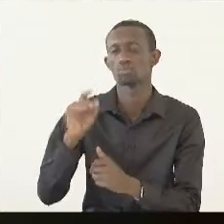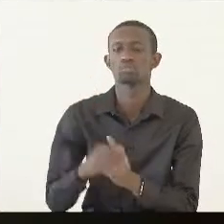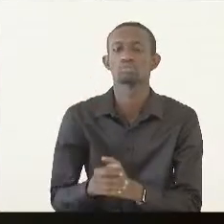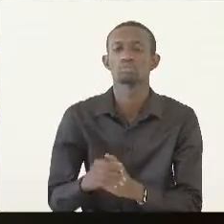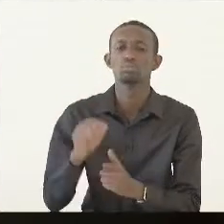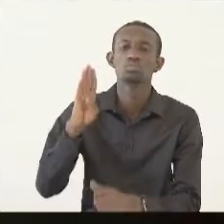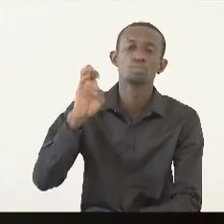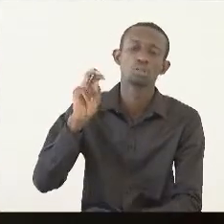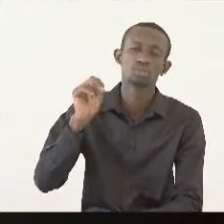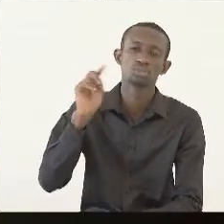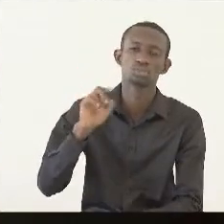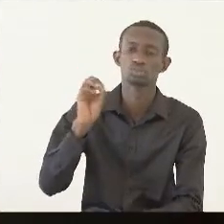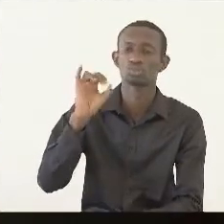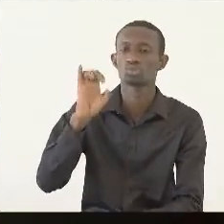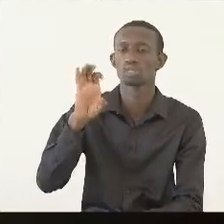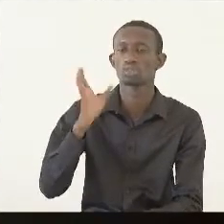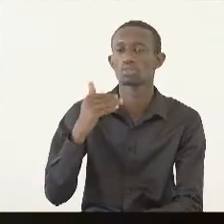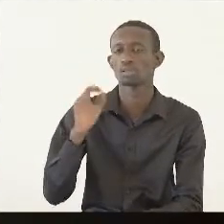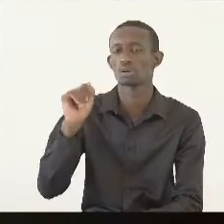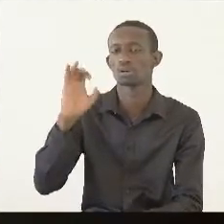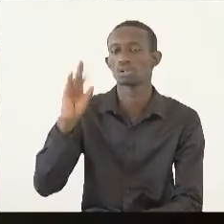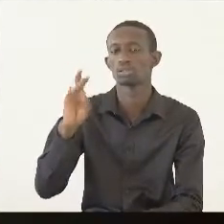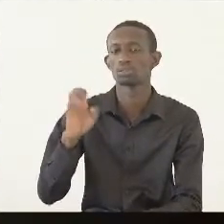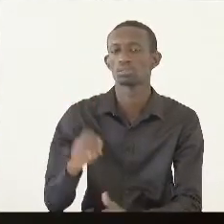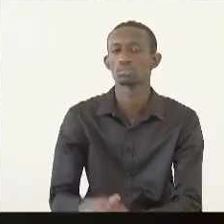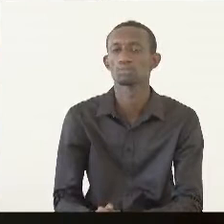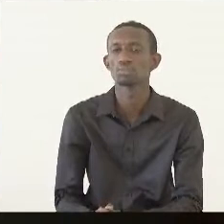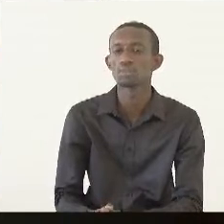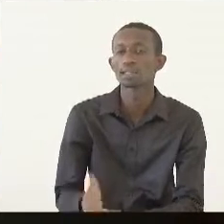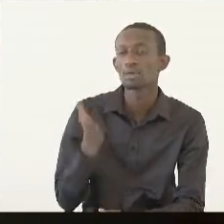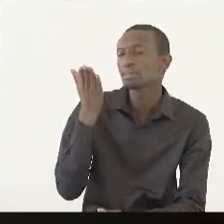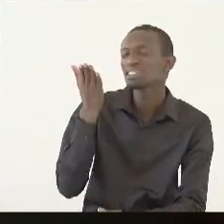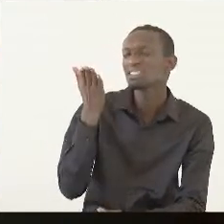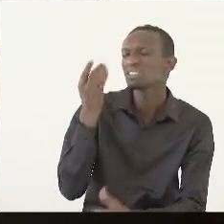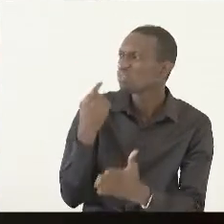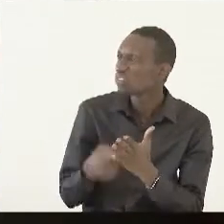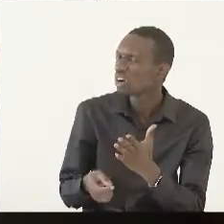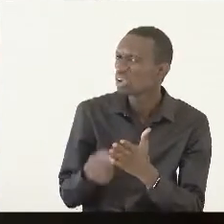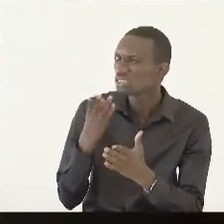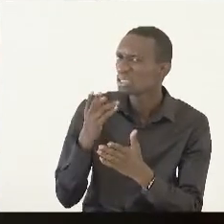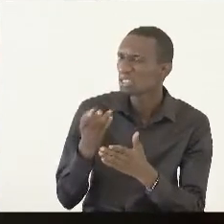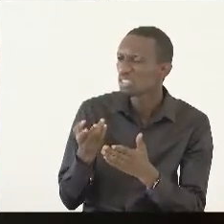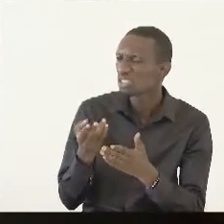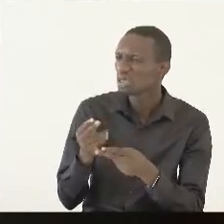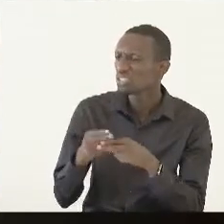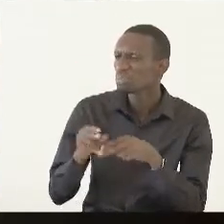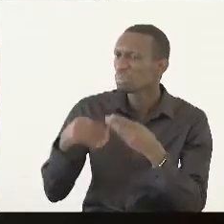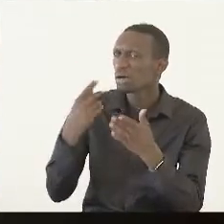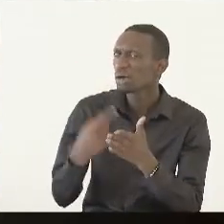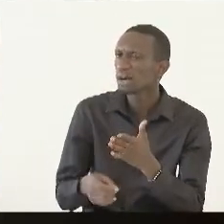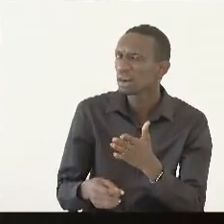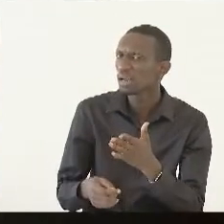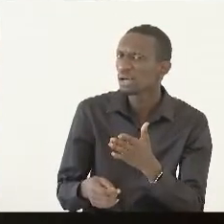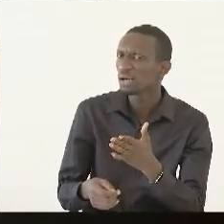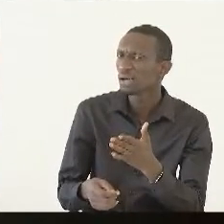benzoic acid. Benzoic acid. And this one, what would be the name of this? This is a methyl